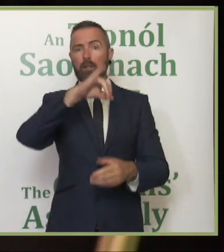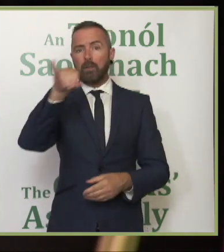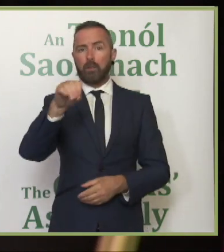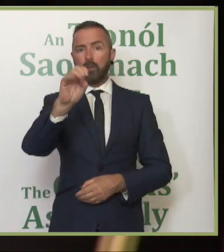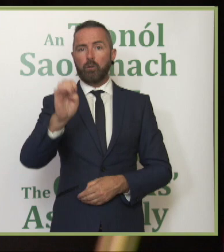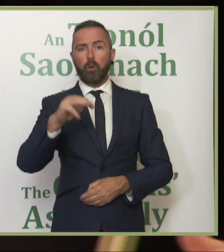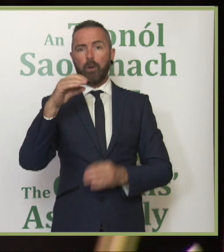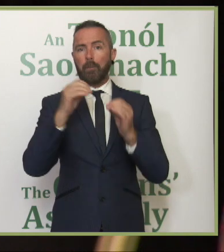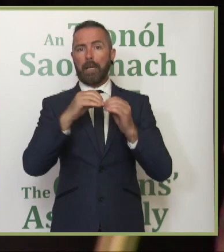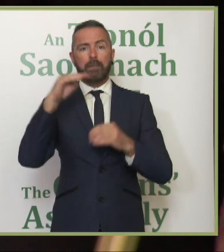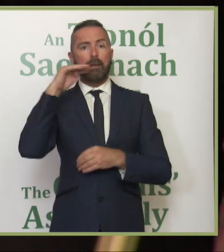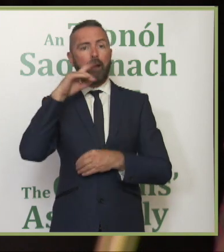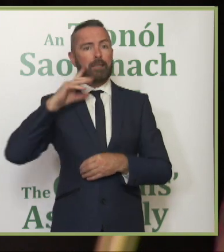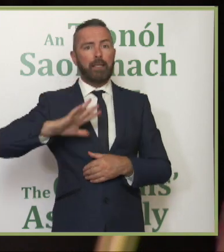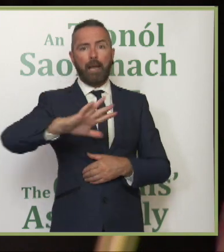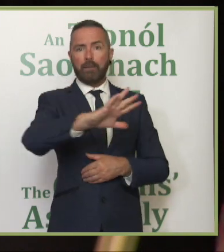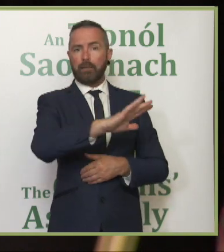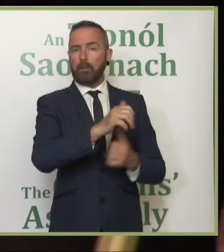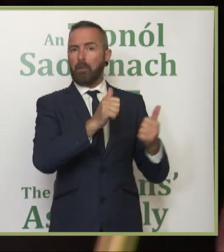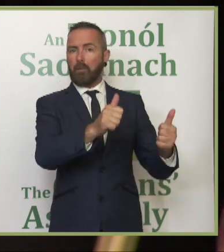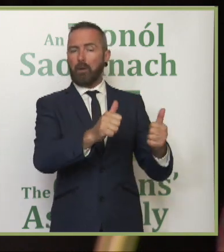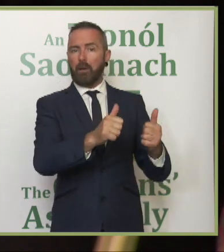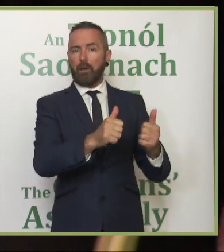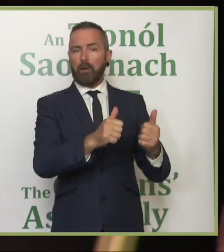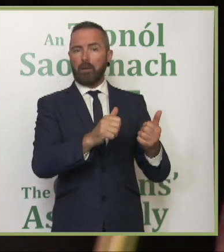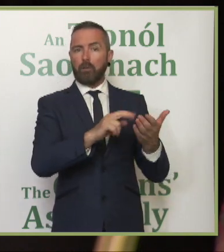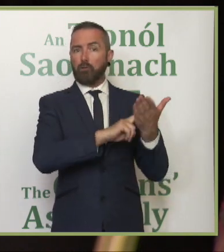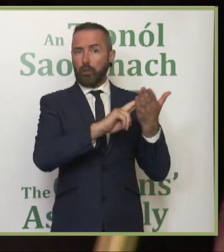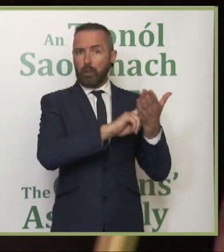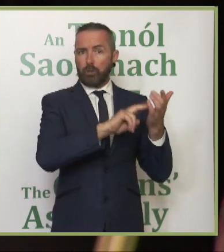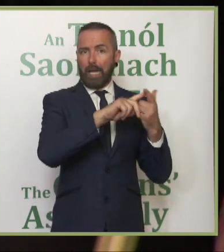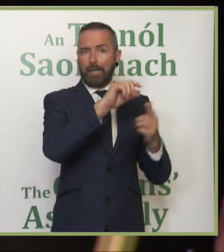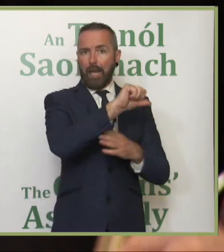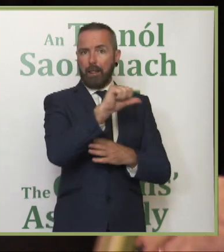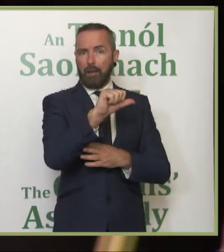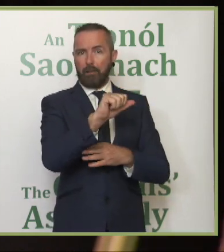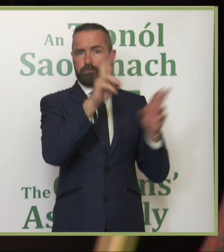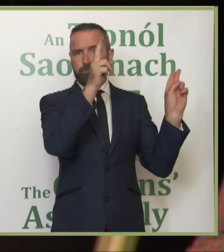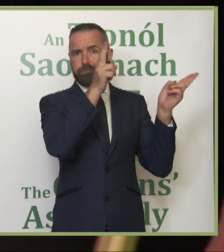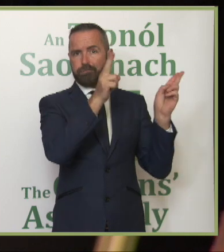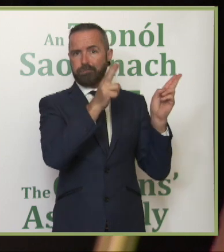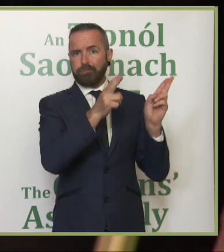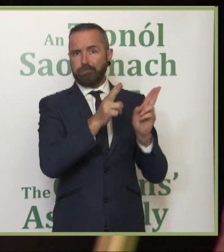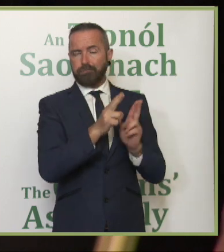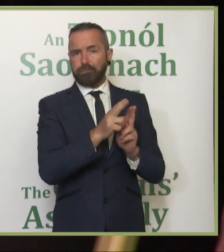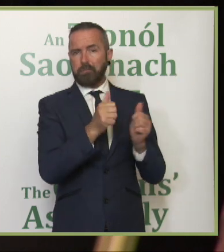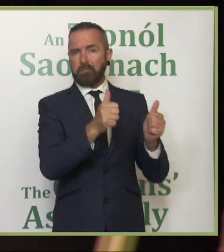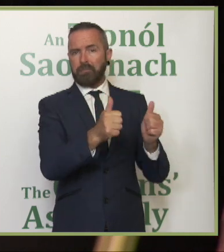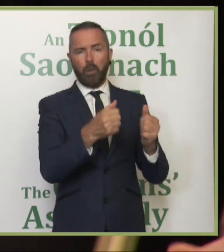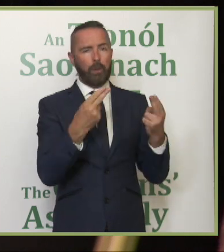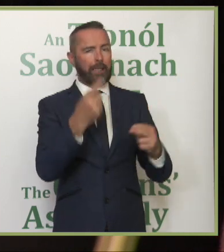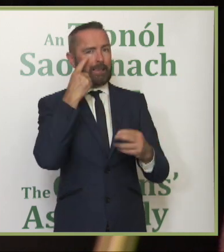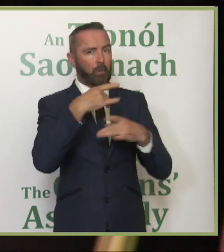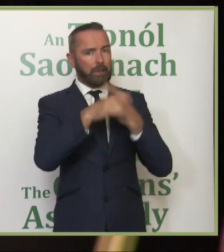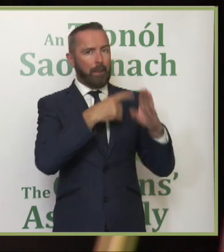one country where drug use and alcohol use in young people is going down. We need to see what's happening in Iceland. Unfortunately, most of